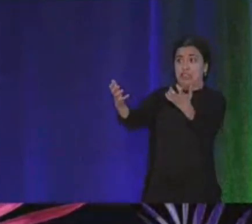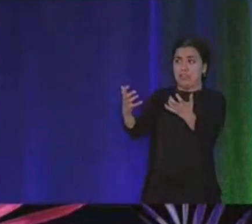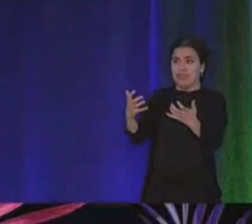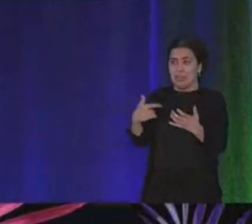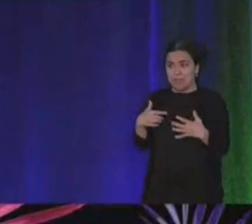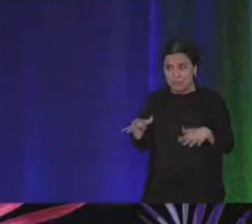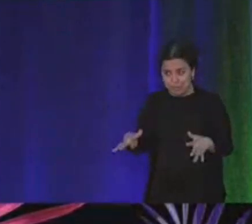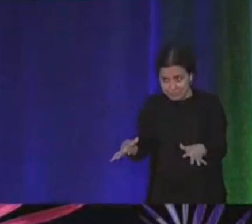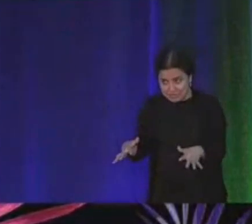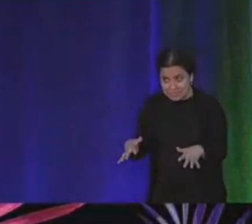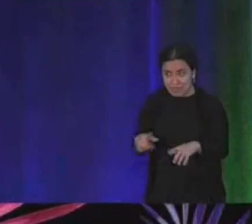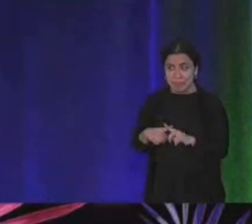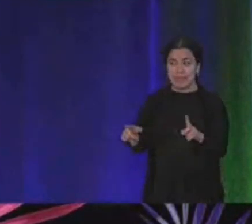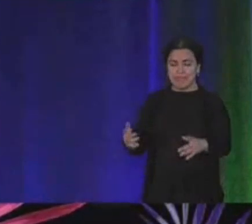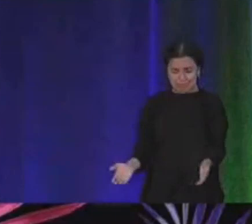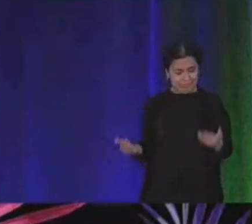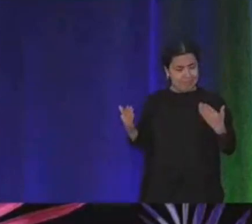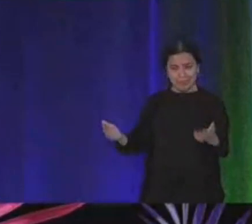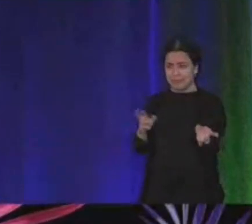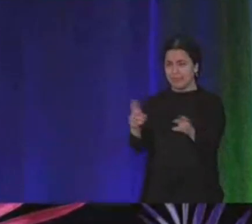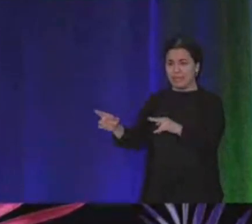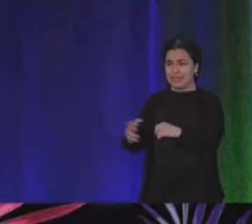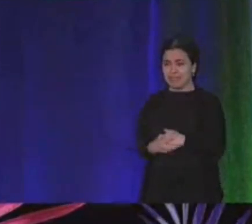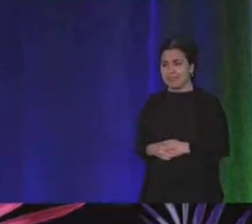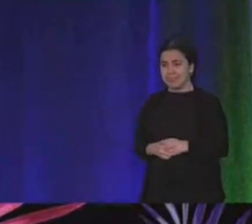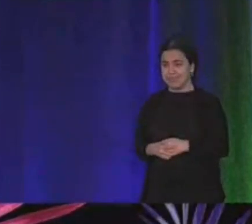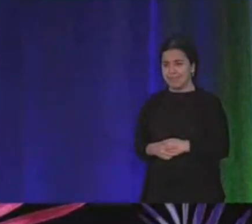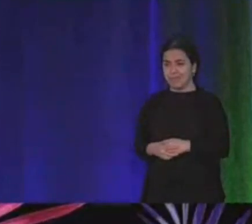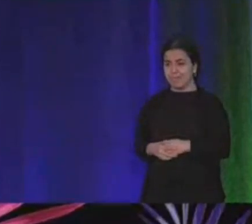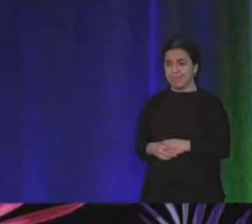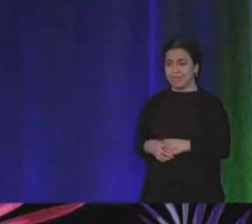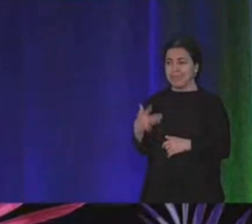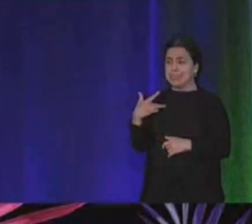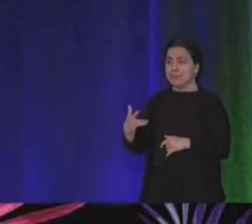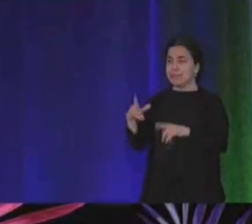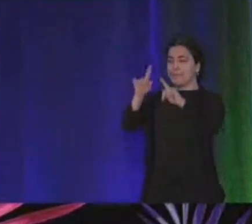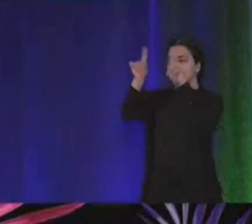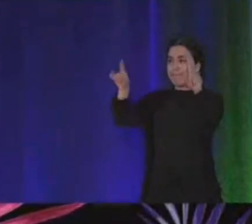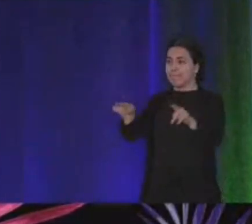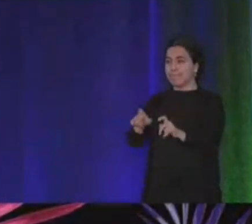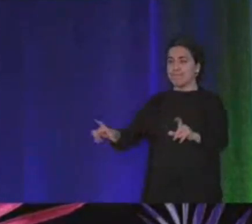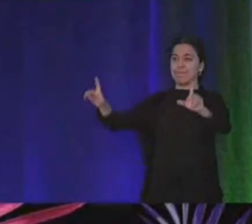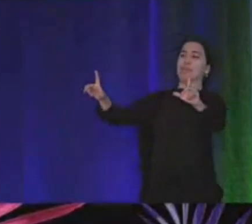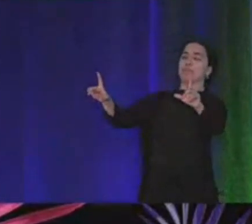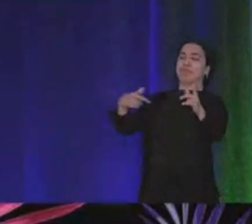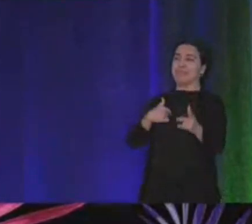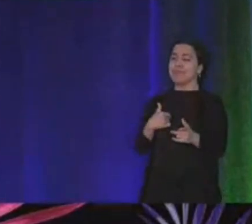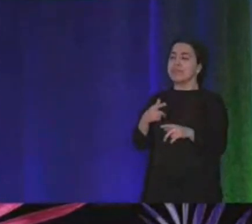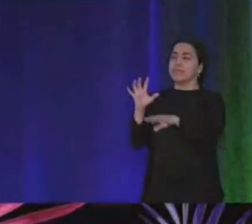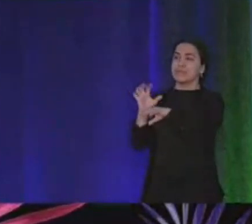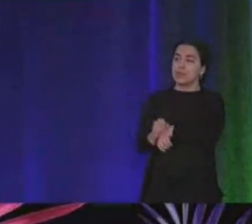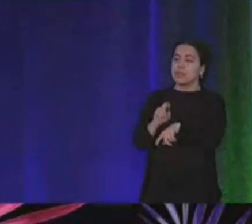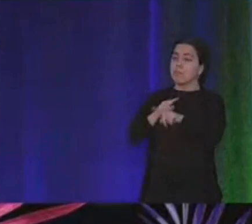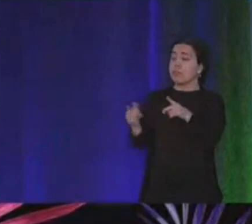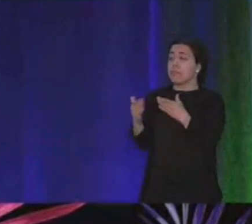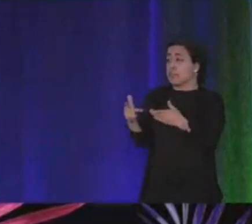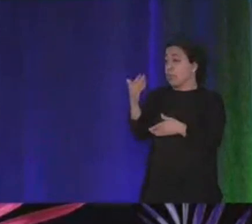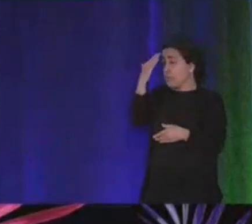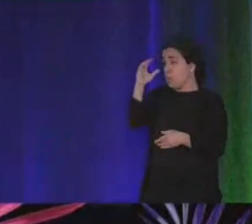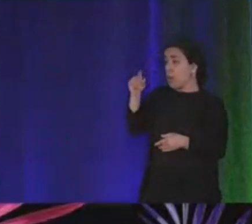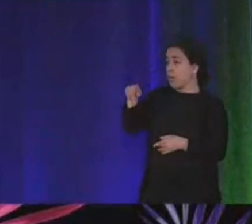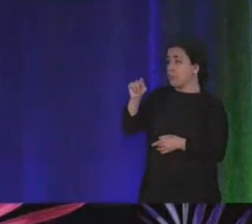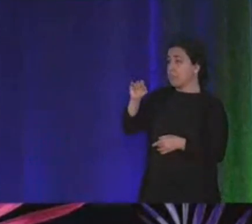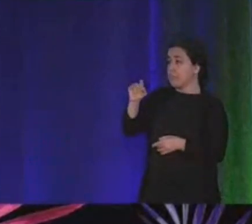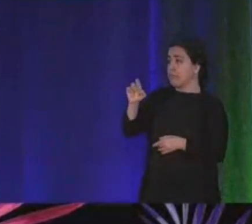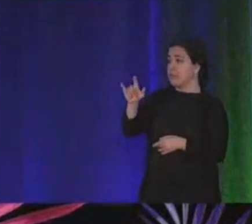but let's do it. Woo-hoo. Yeah, so you might know Optimizely as more of like an A/B